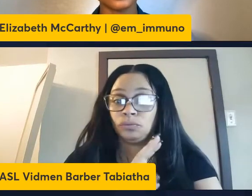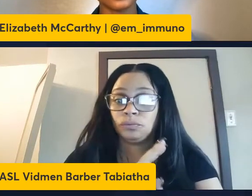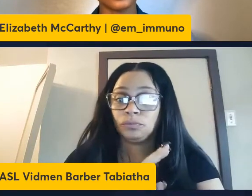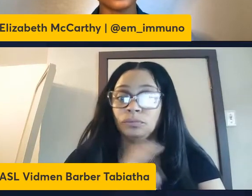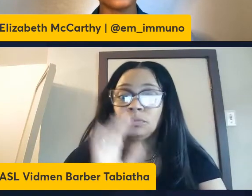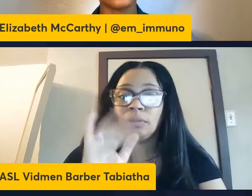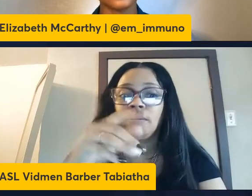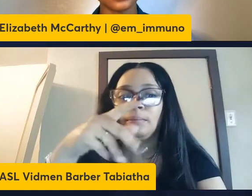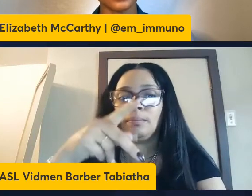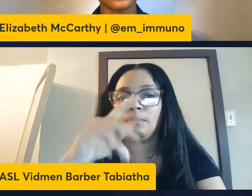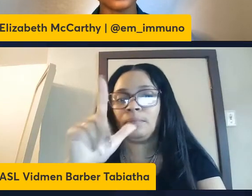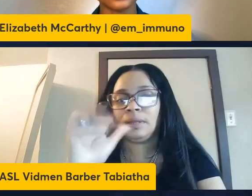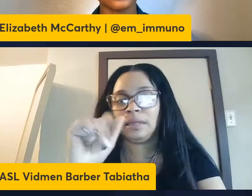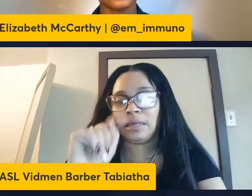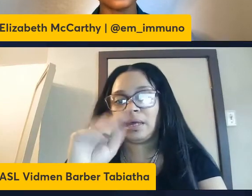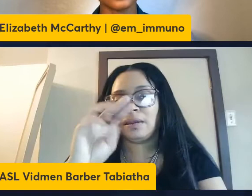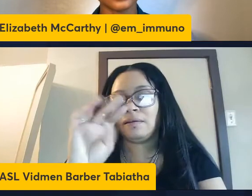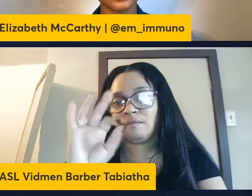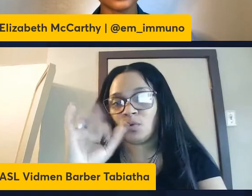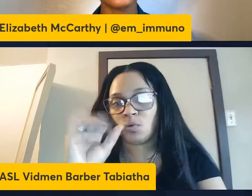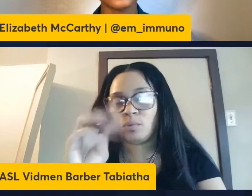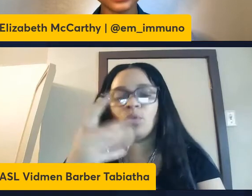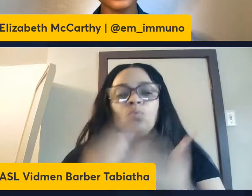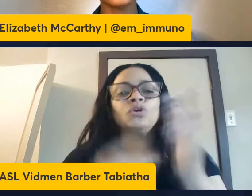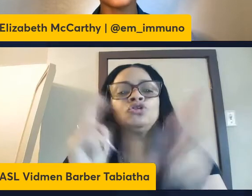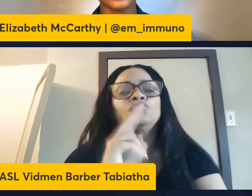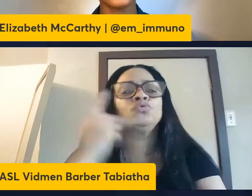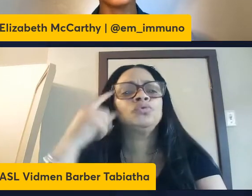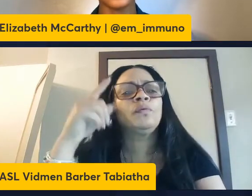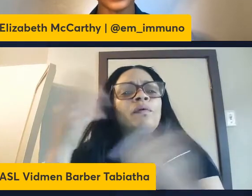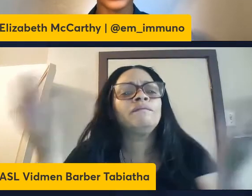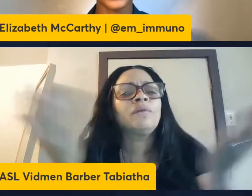platforms, what do you use them for?